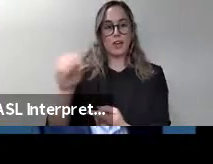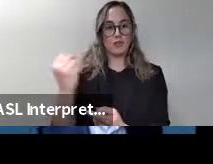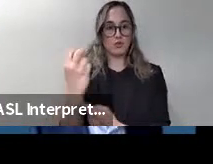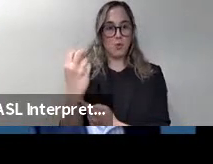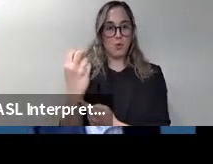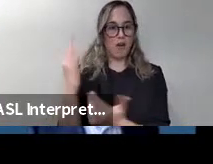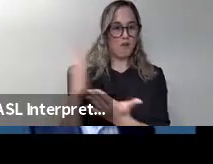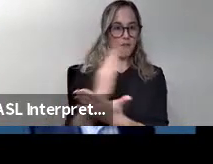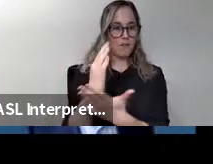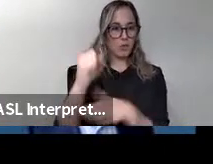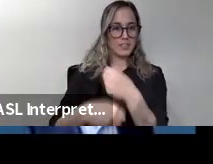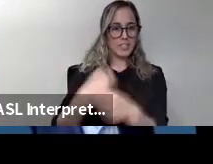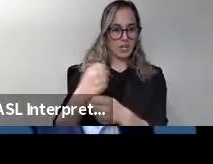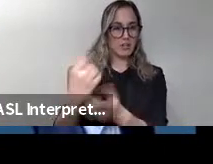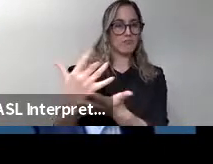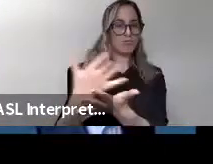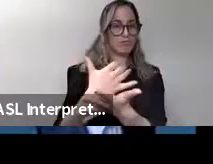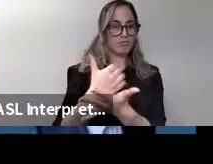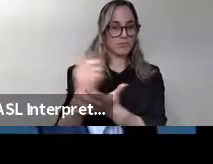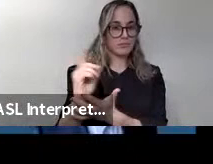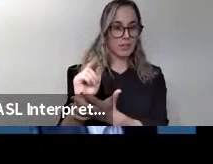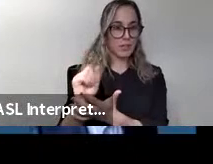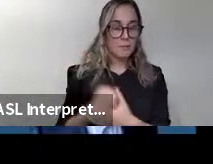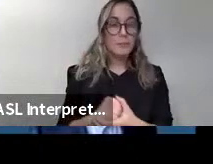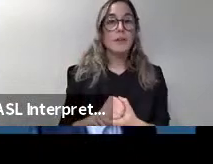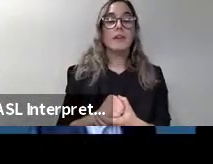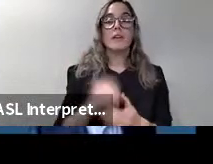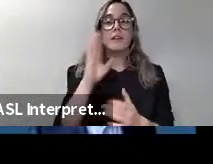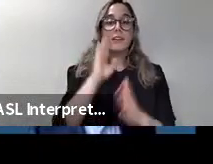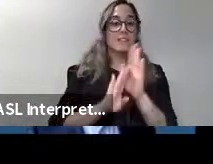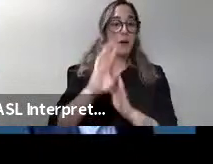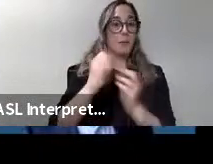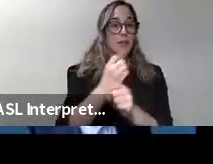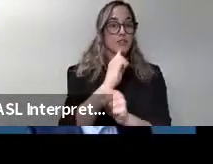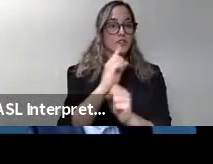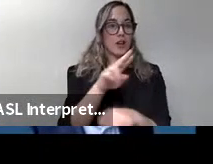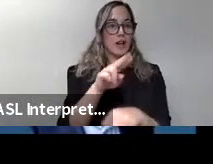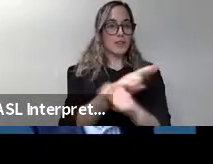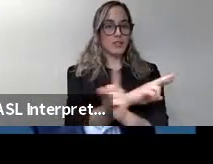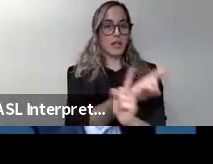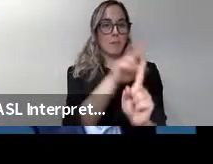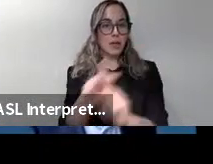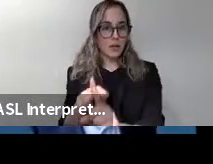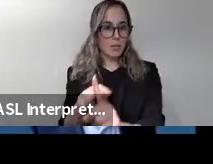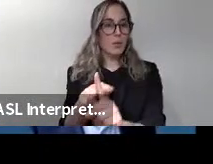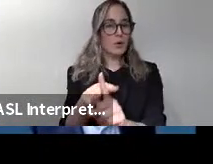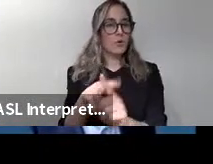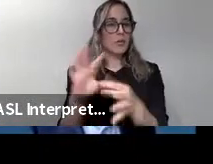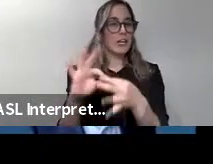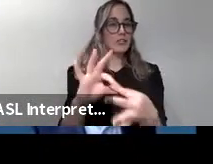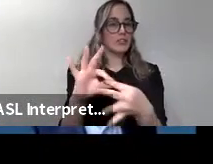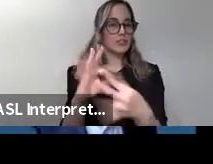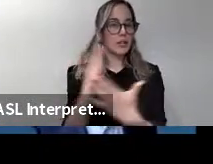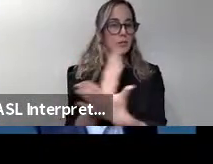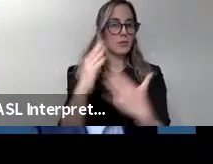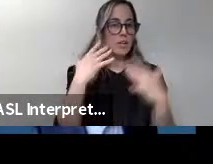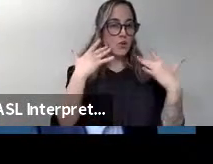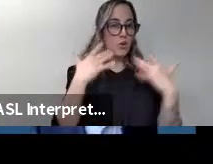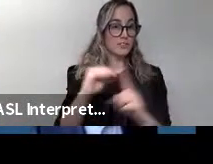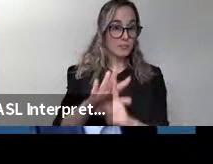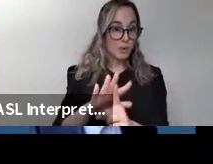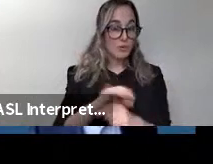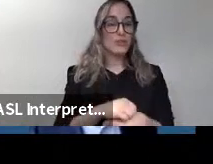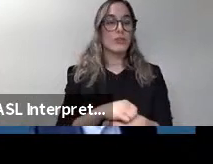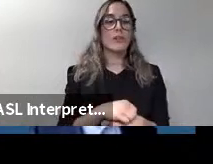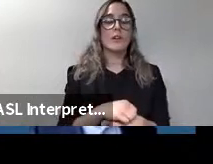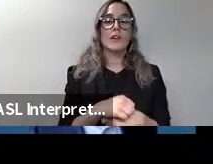Because the primary objective of the survey was to develop a nationally applicable relationship between annoyance and noise exposure, the sample was intended to represent the